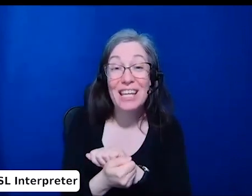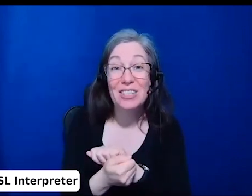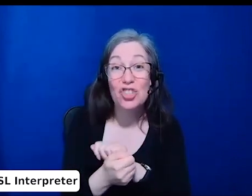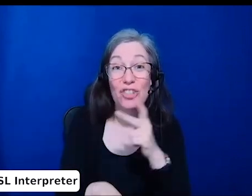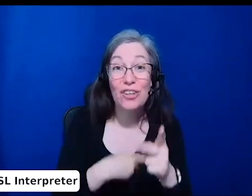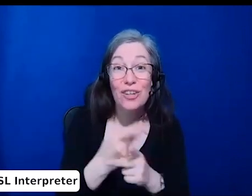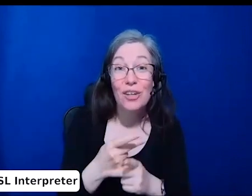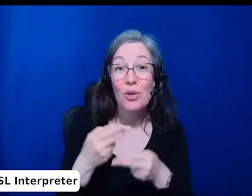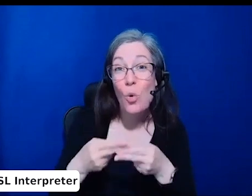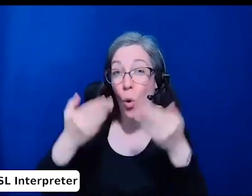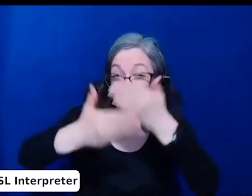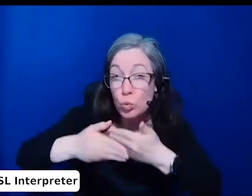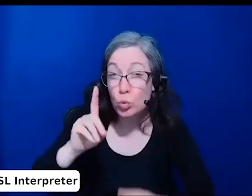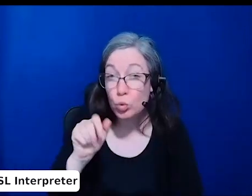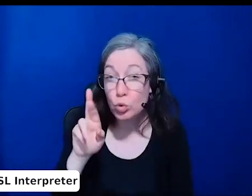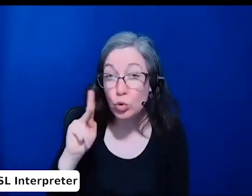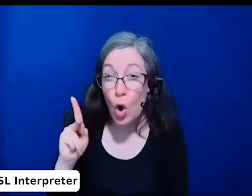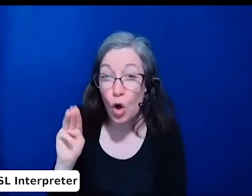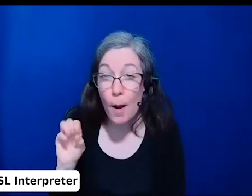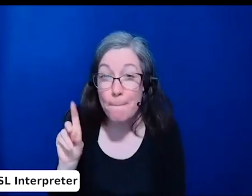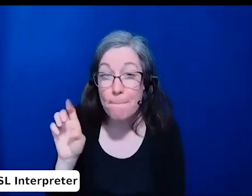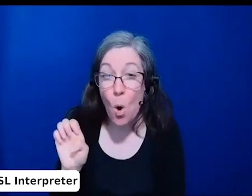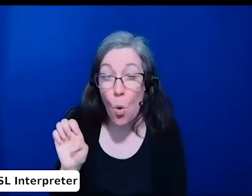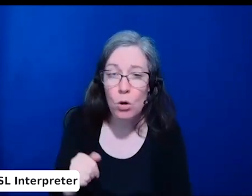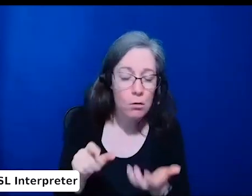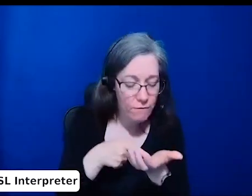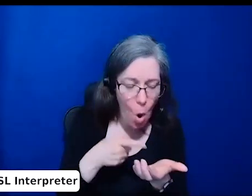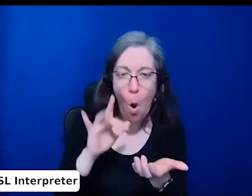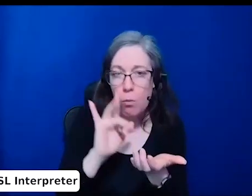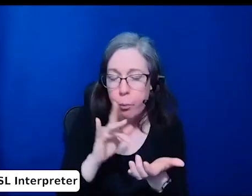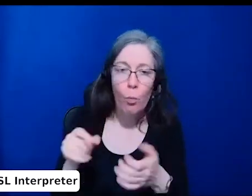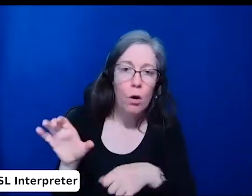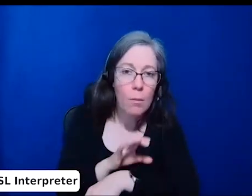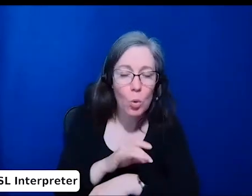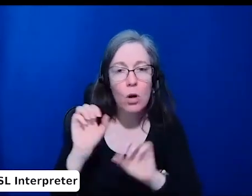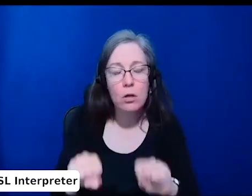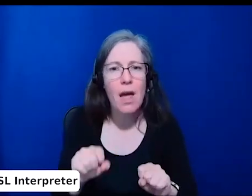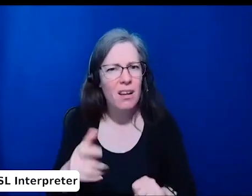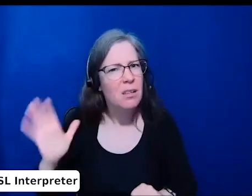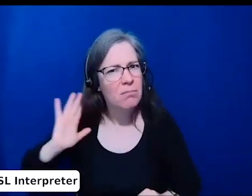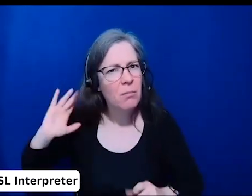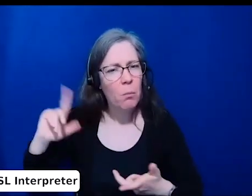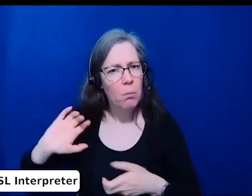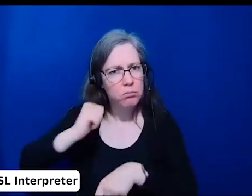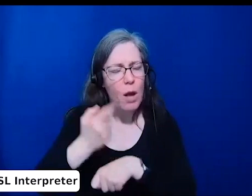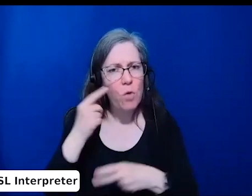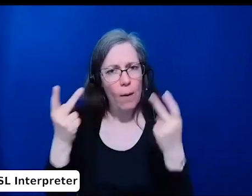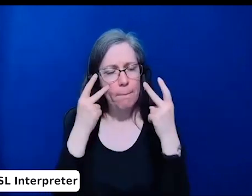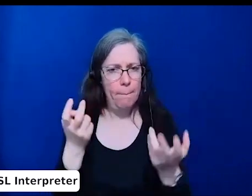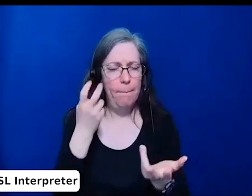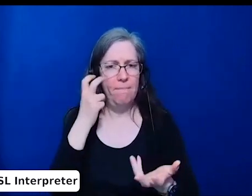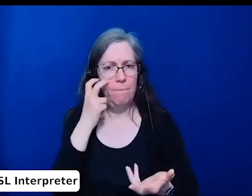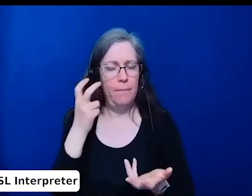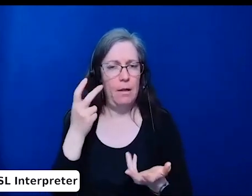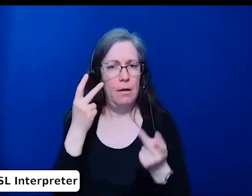was originally an assistive technique for blind low vision people. And it turns out that actually everyone just